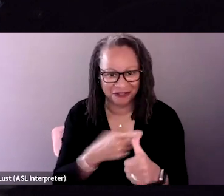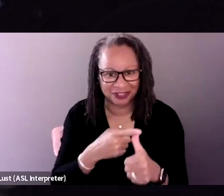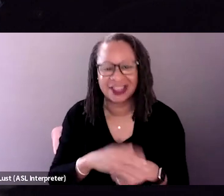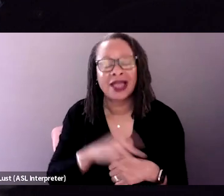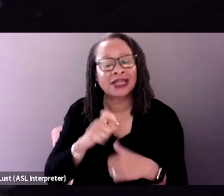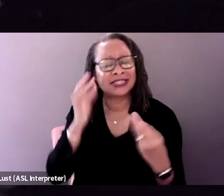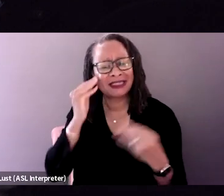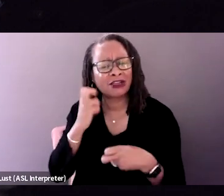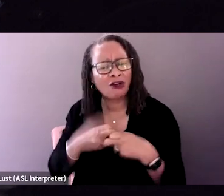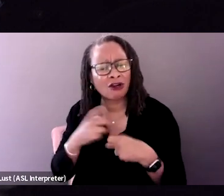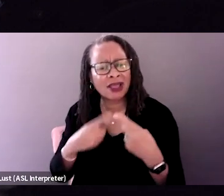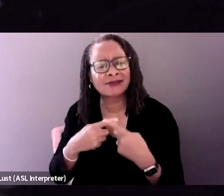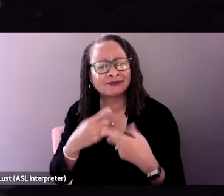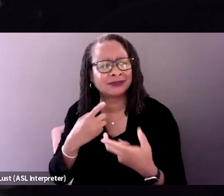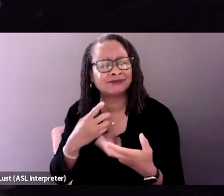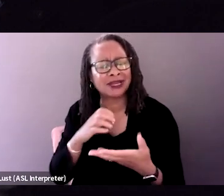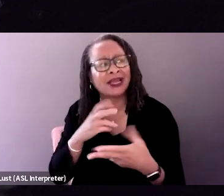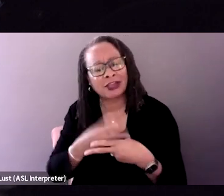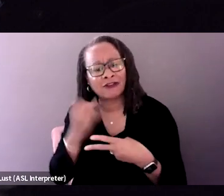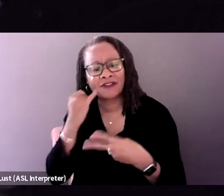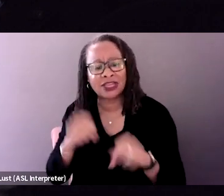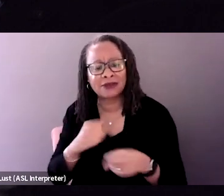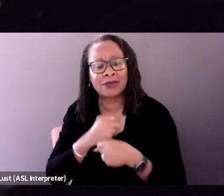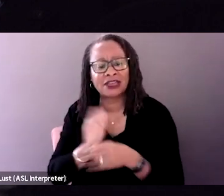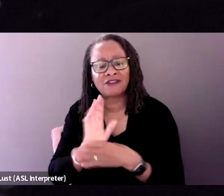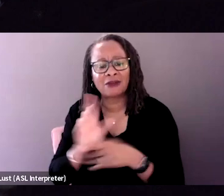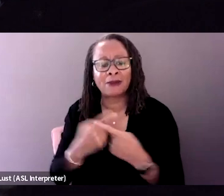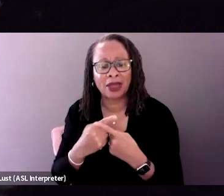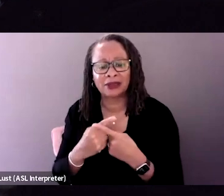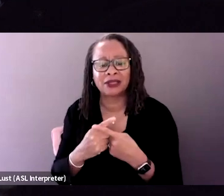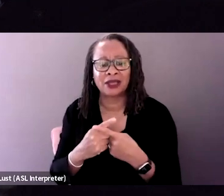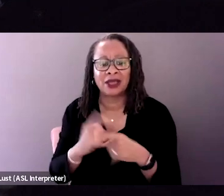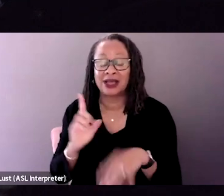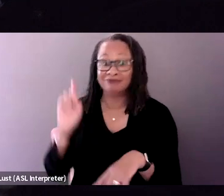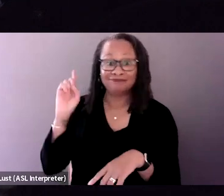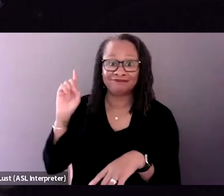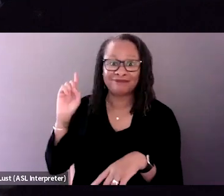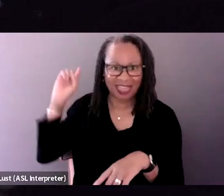really hard and careful about whether I could make a film about, that. And,